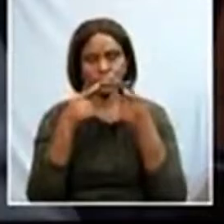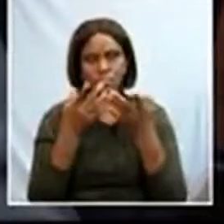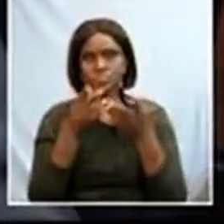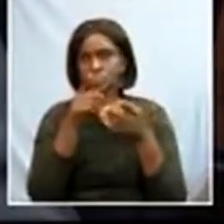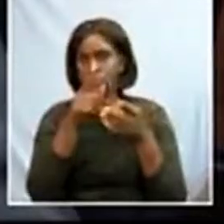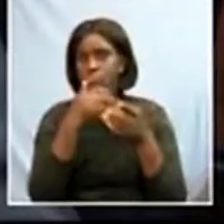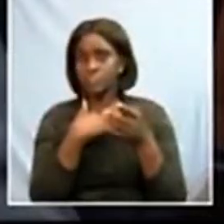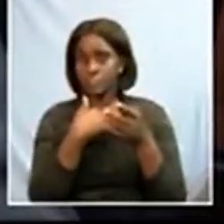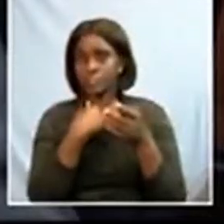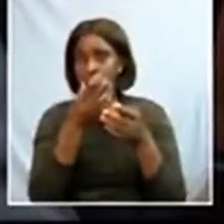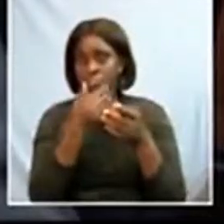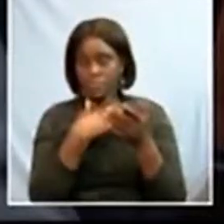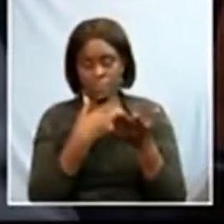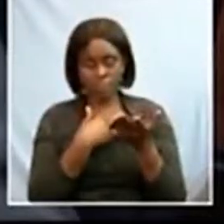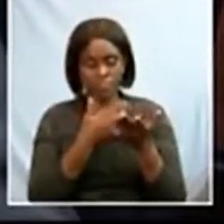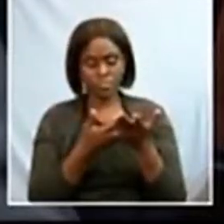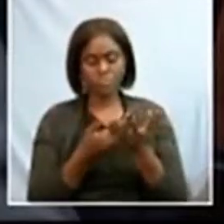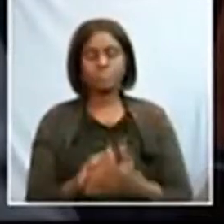Do you have?